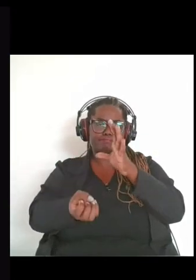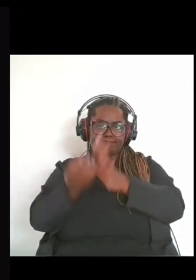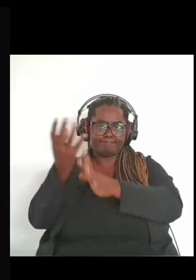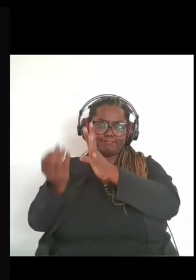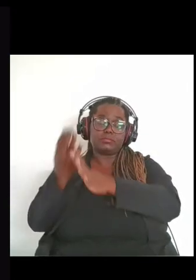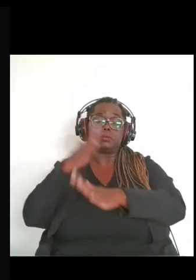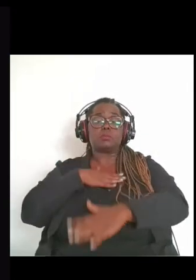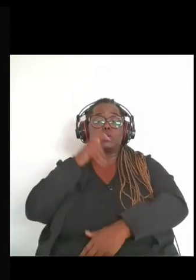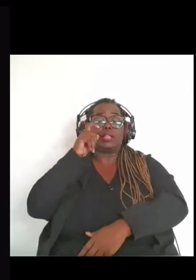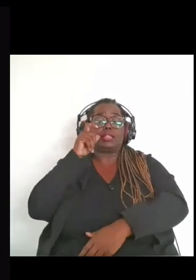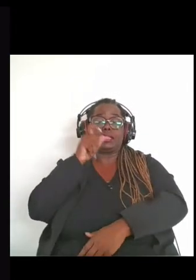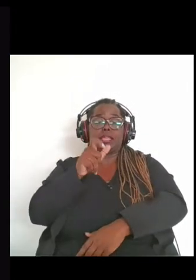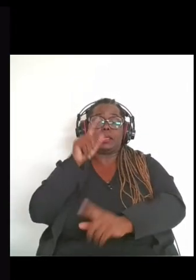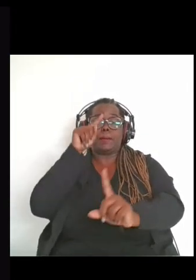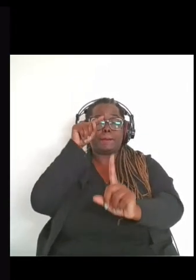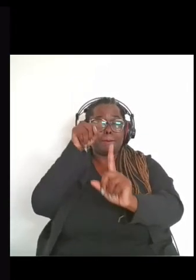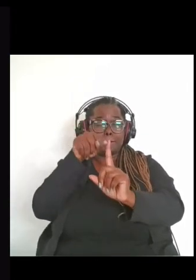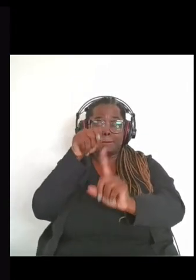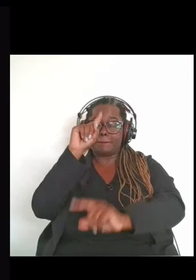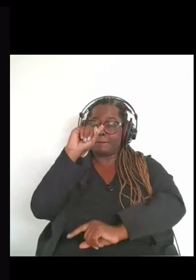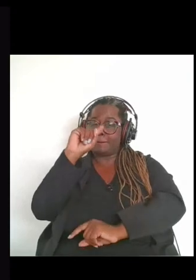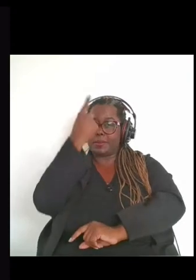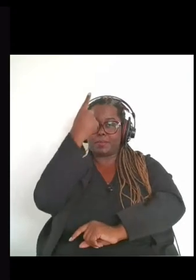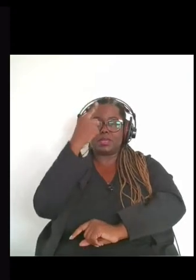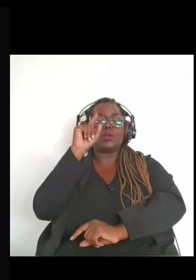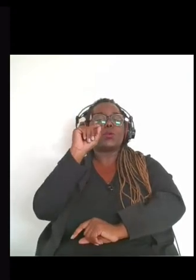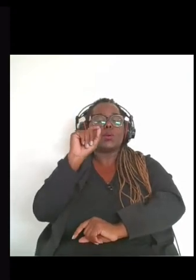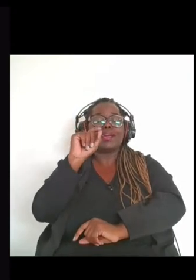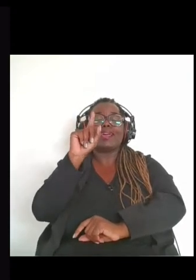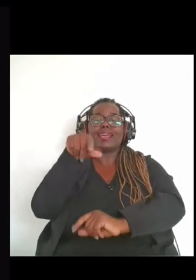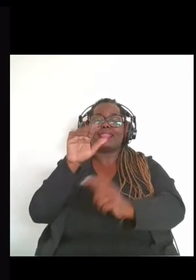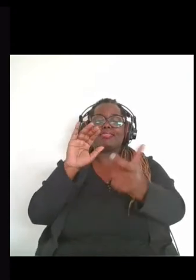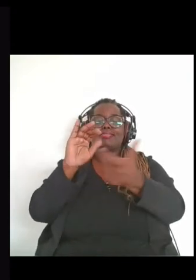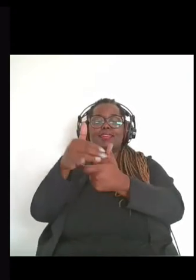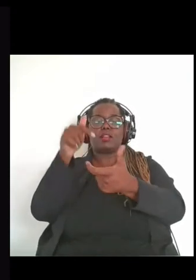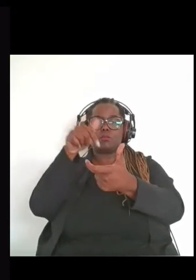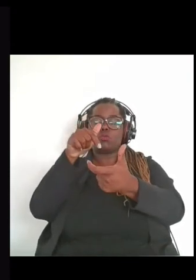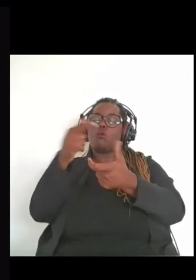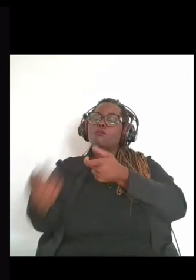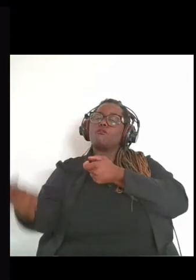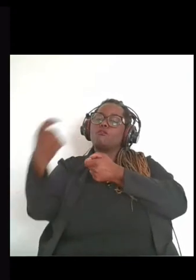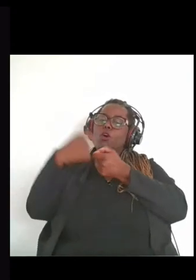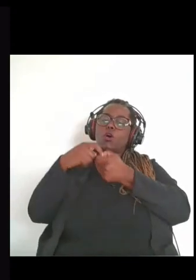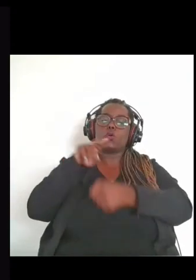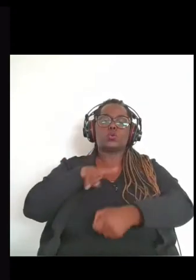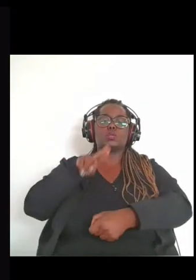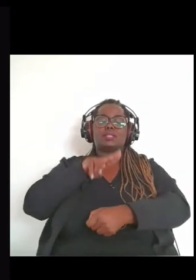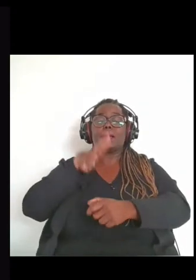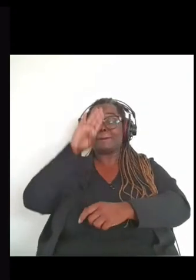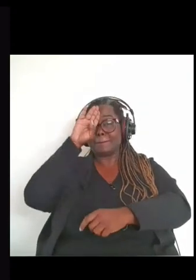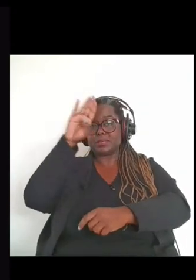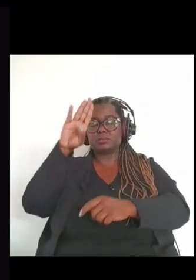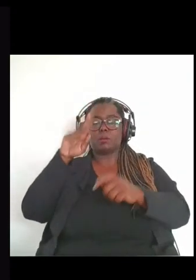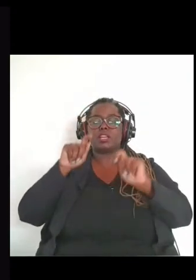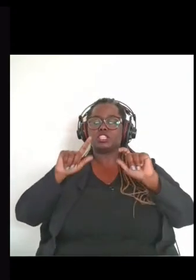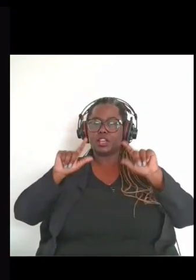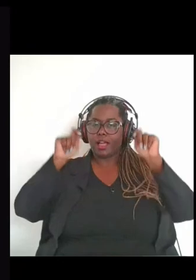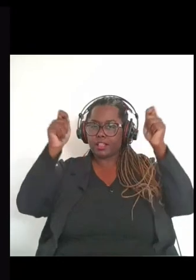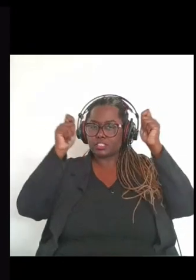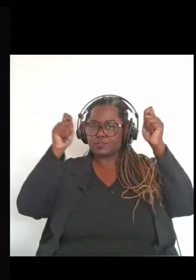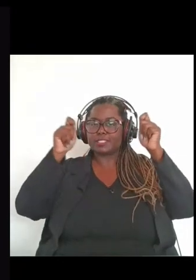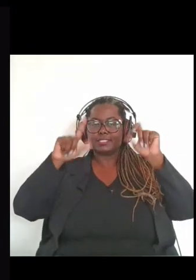using it um particular activists because uh western western thought